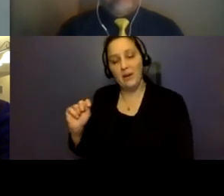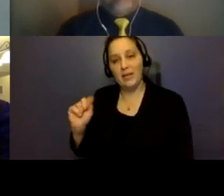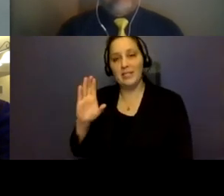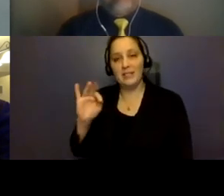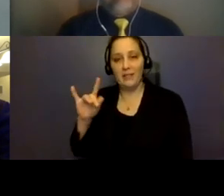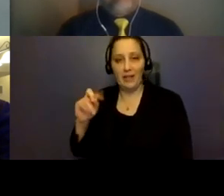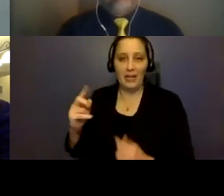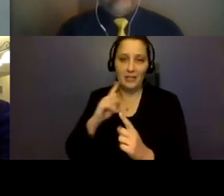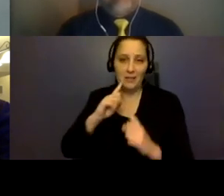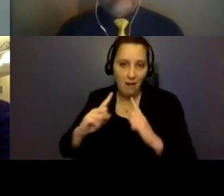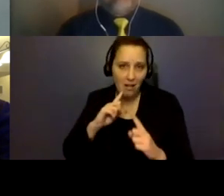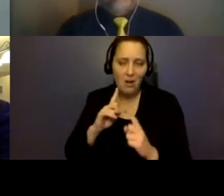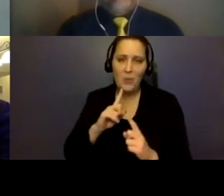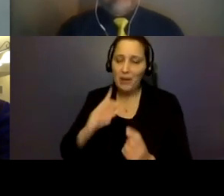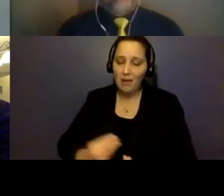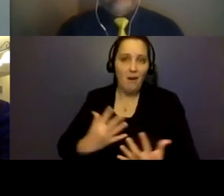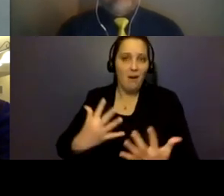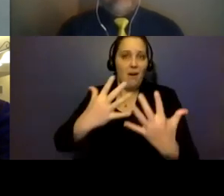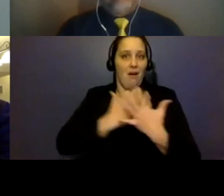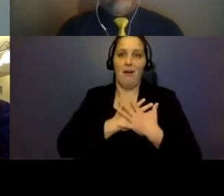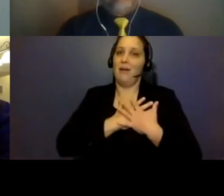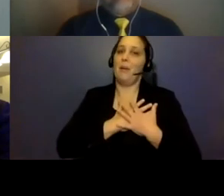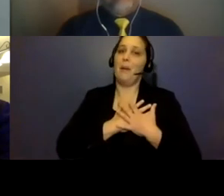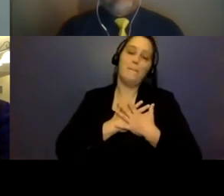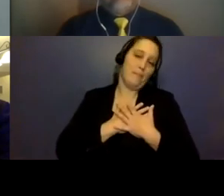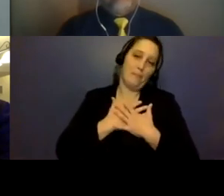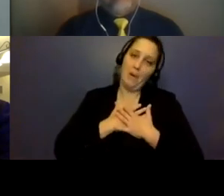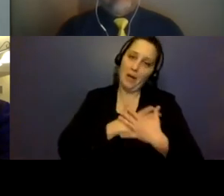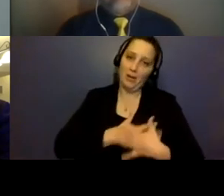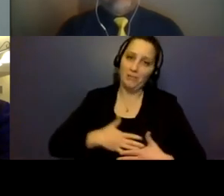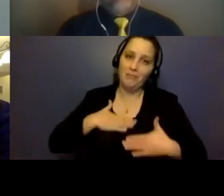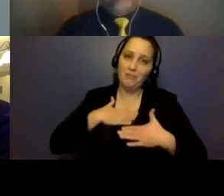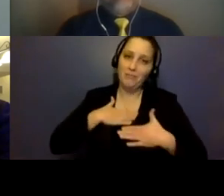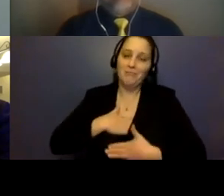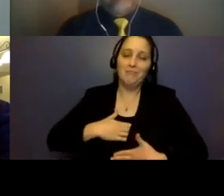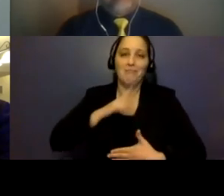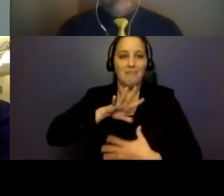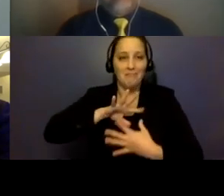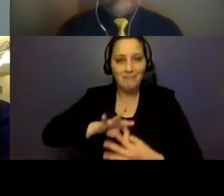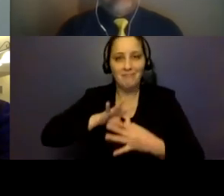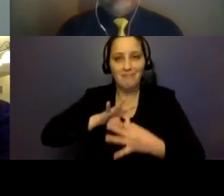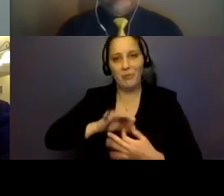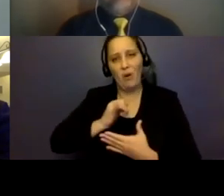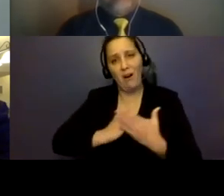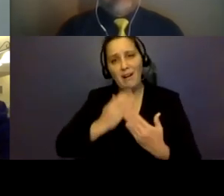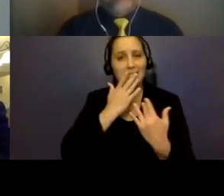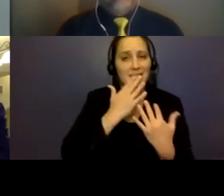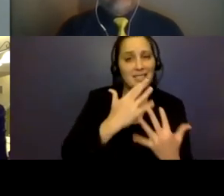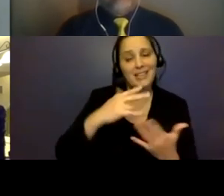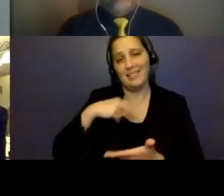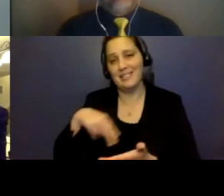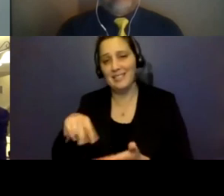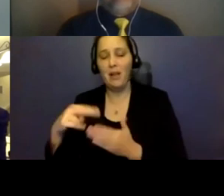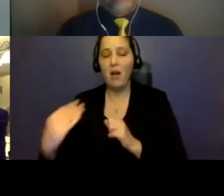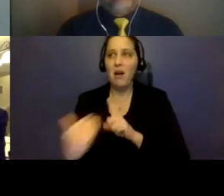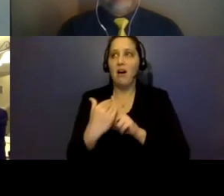that just reignited my love for the arts, for singing and for dancing. And it's like I was